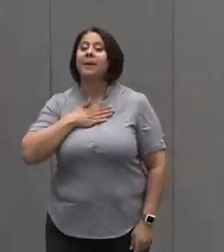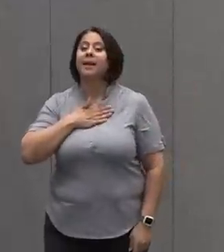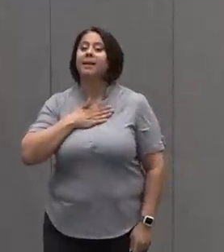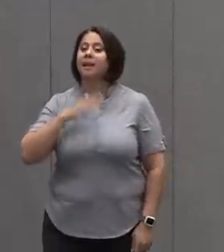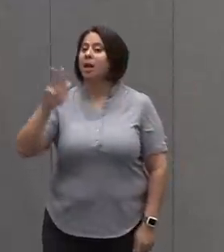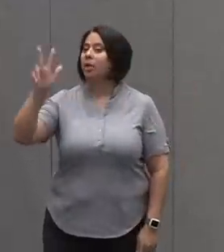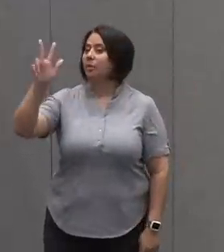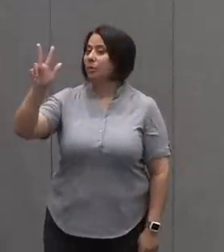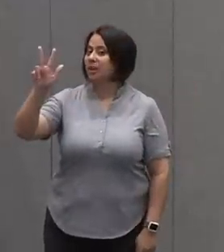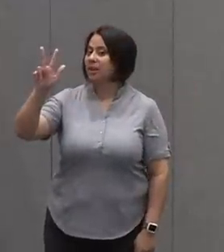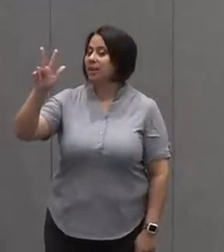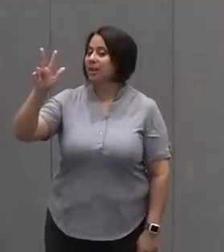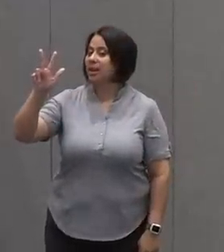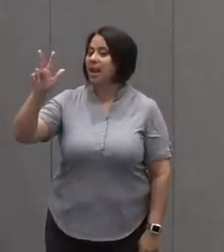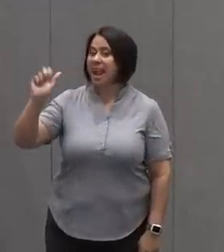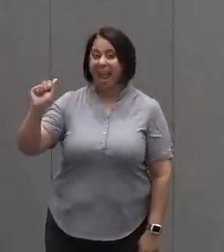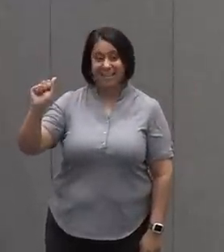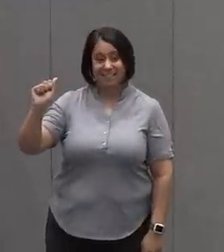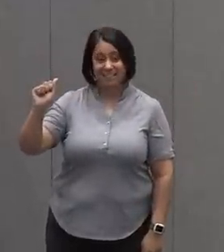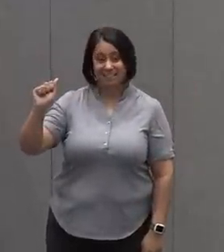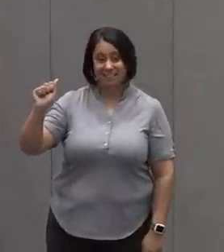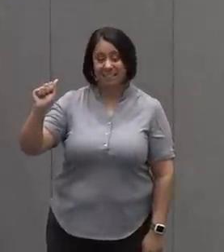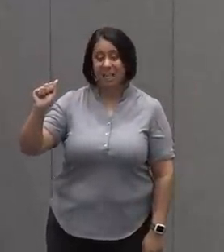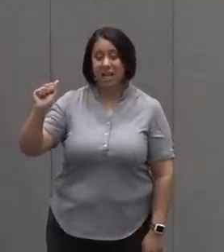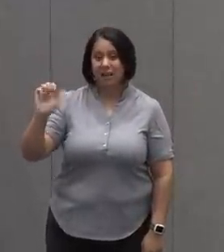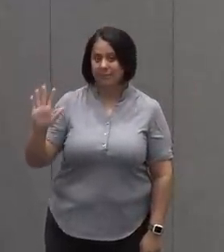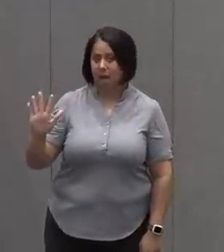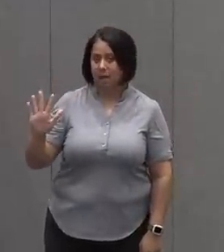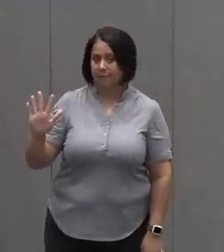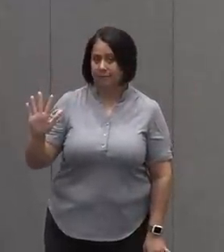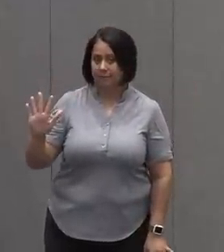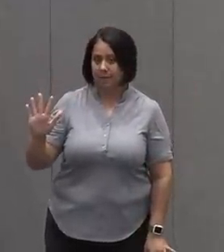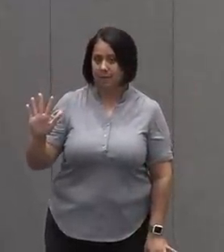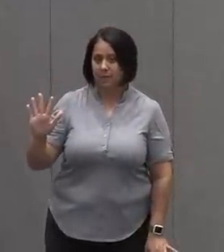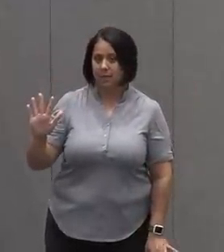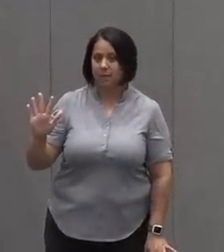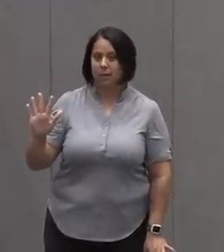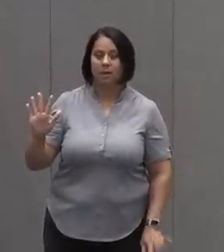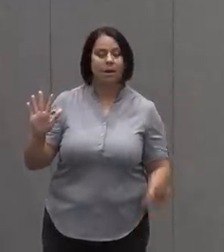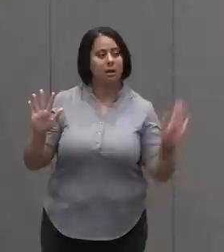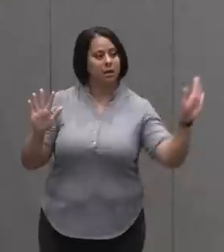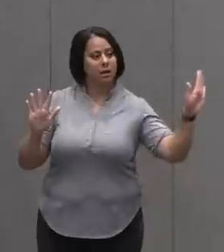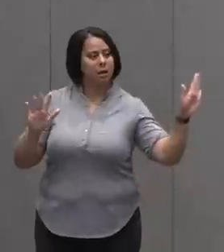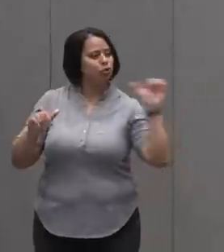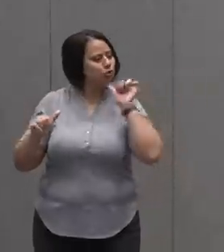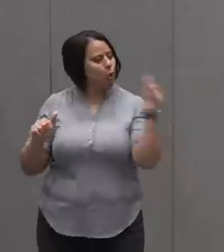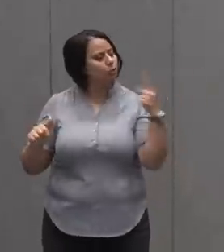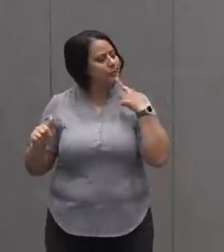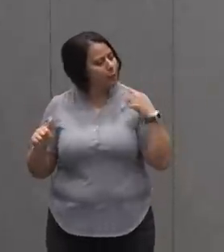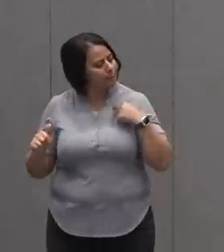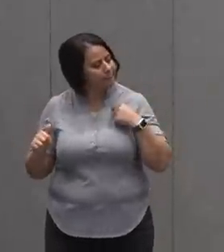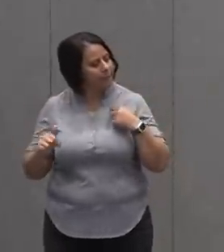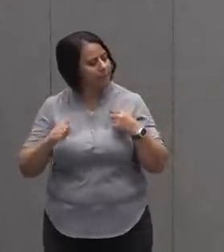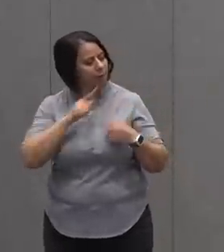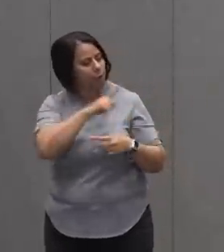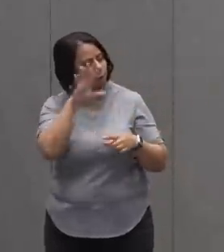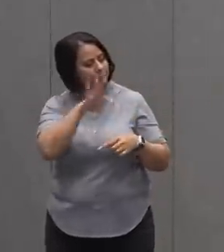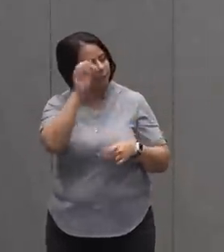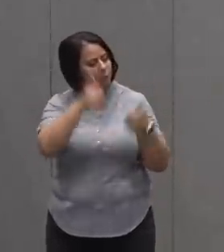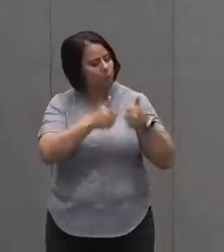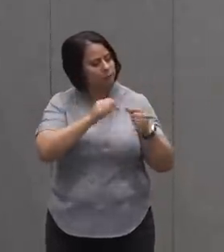a 3, an ace, and a 5. And don't say anything because I want to do mine first before you try to give yours away.